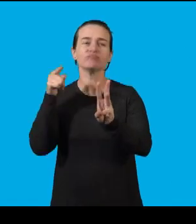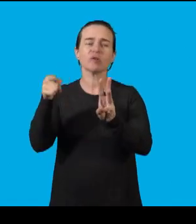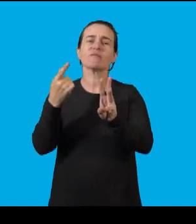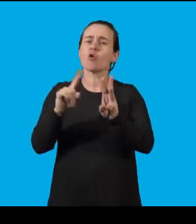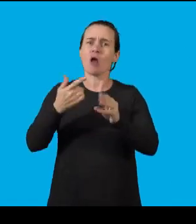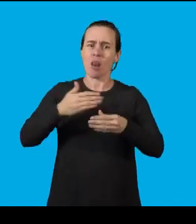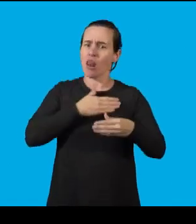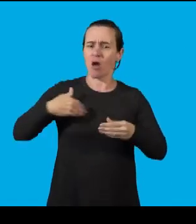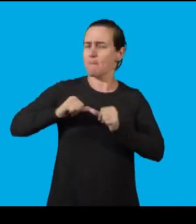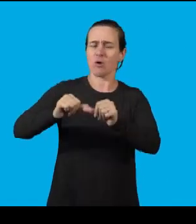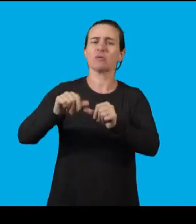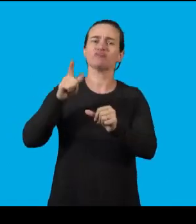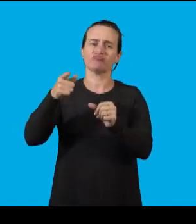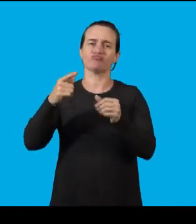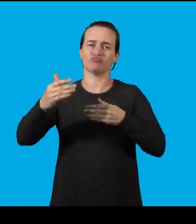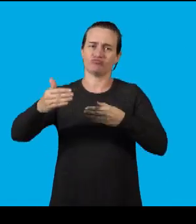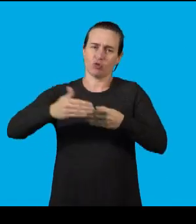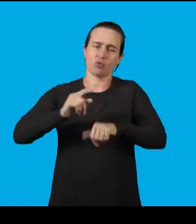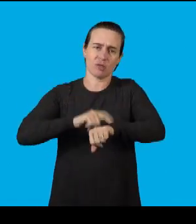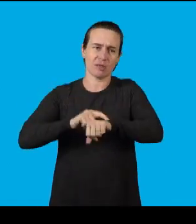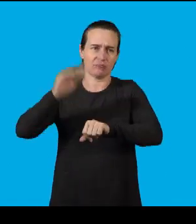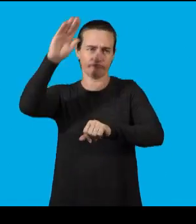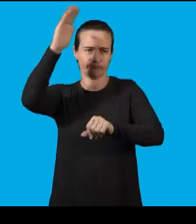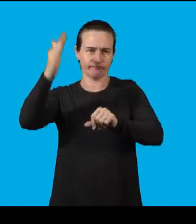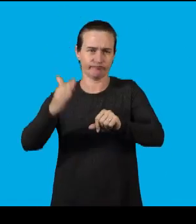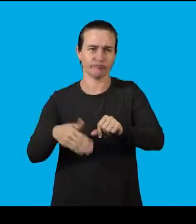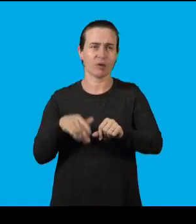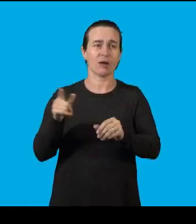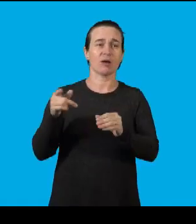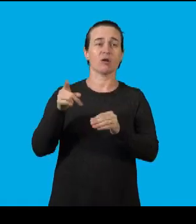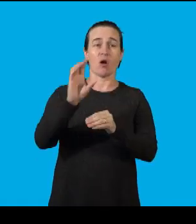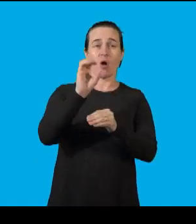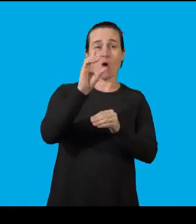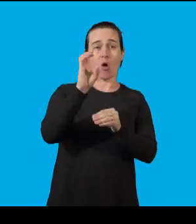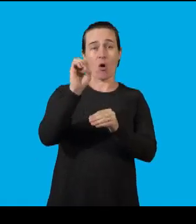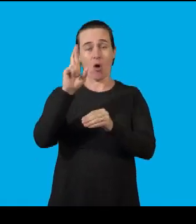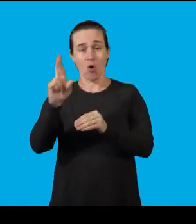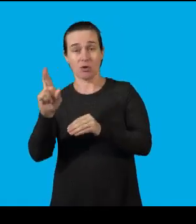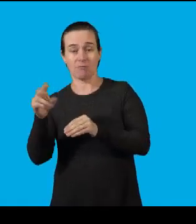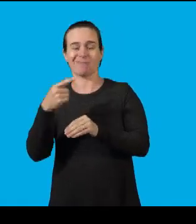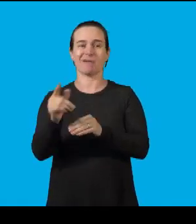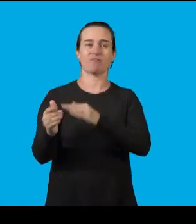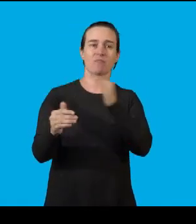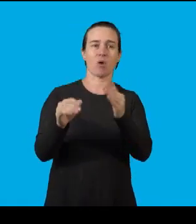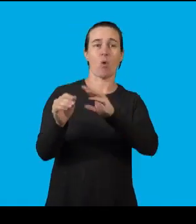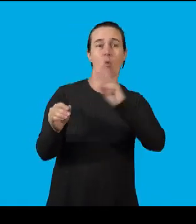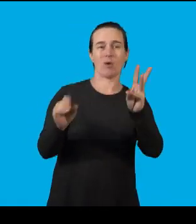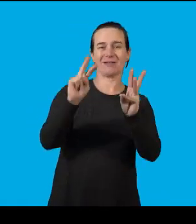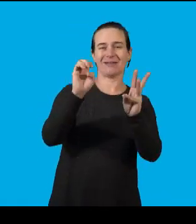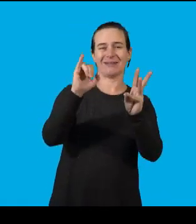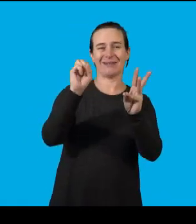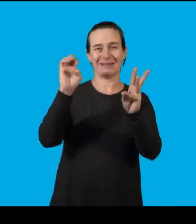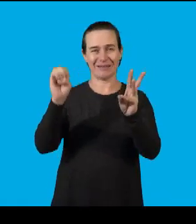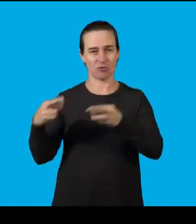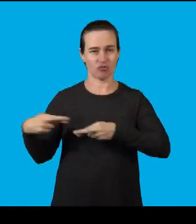the Oder and Western Nesse rivers. Each occupying country had to ensure that the Germans were not able to build